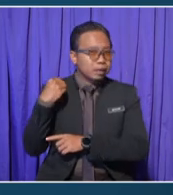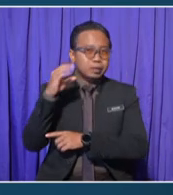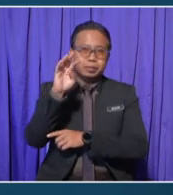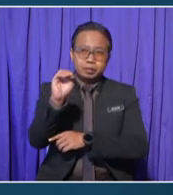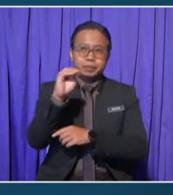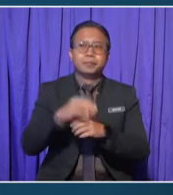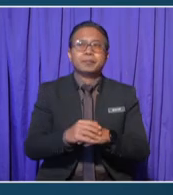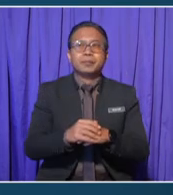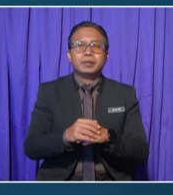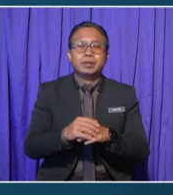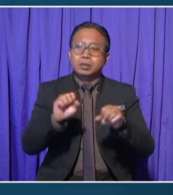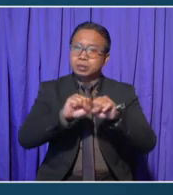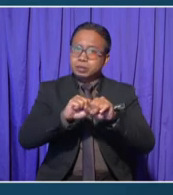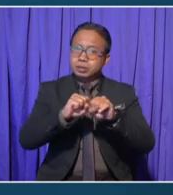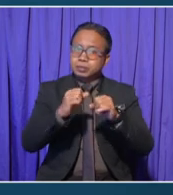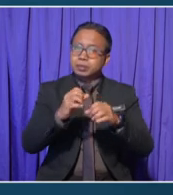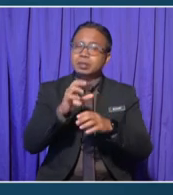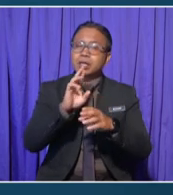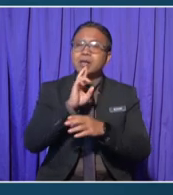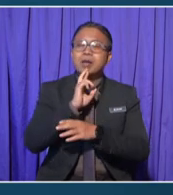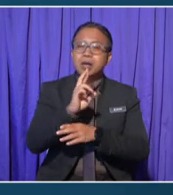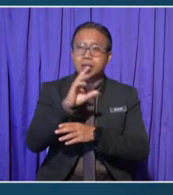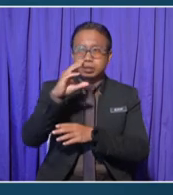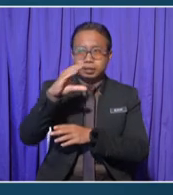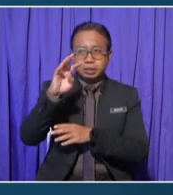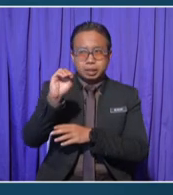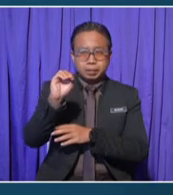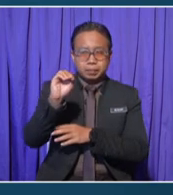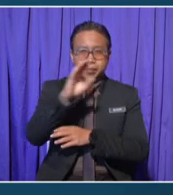The symbols are cm and m.